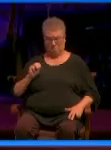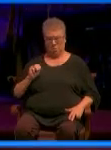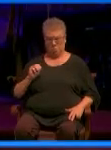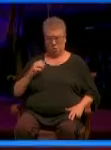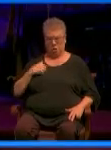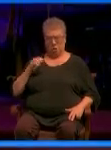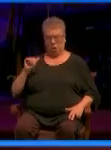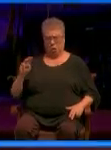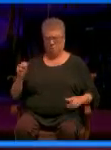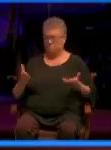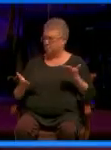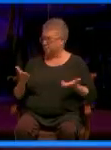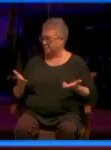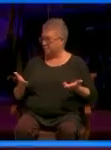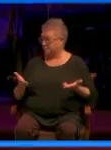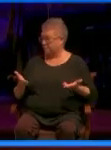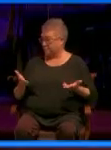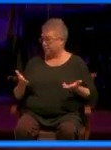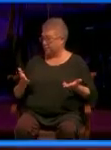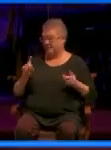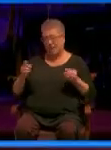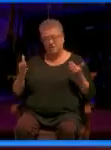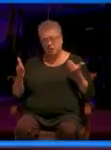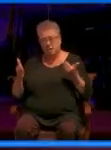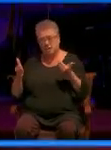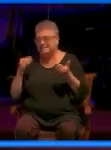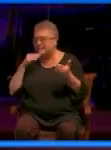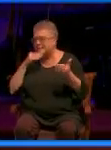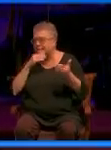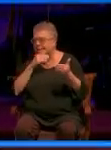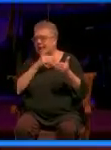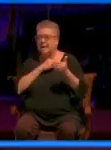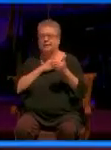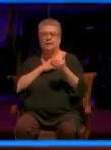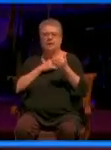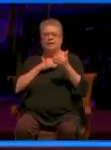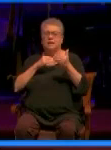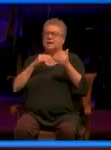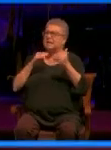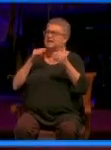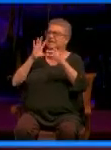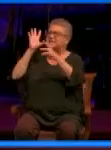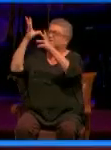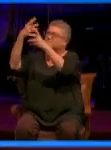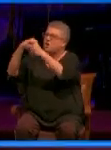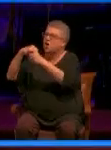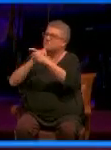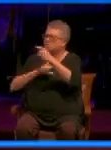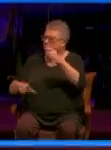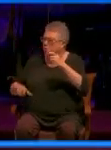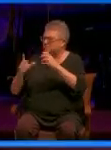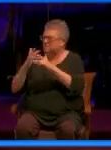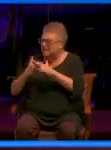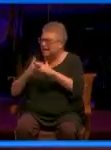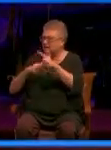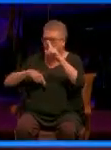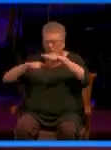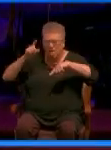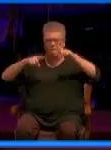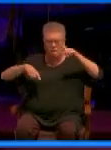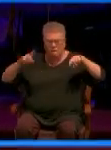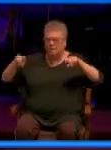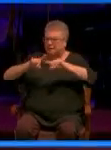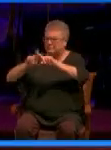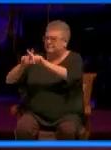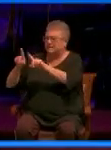all the way to the end. He is lying. He's invoked the name of the Lord in this lie. He is going every direction you